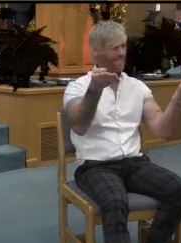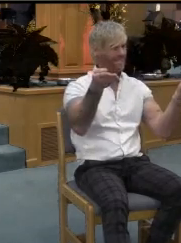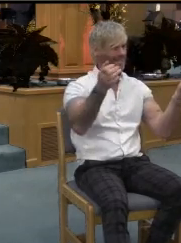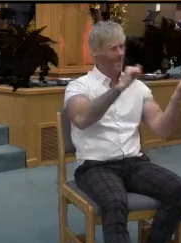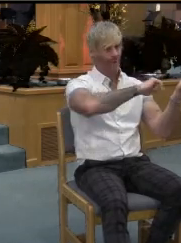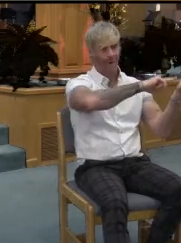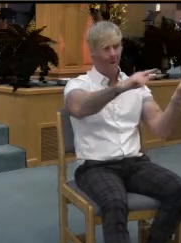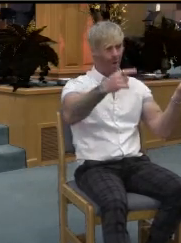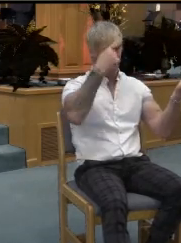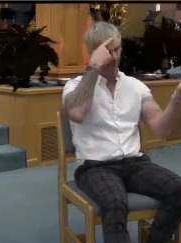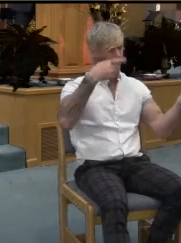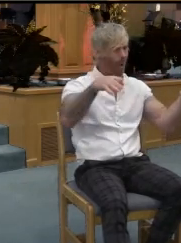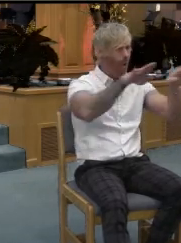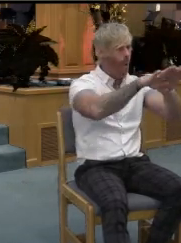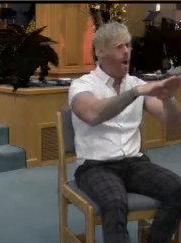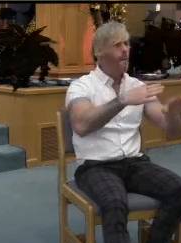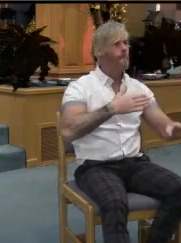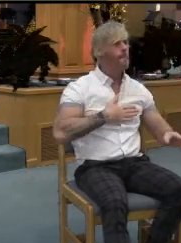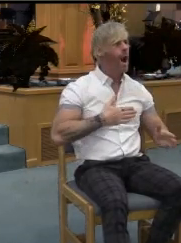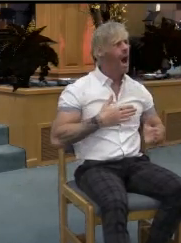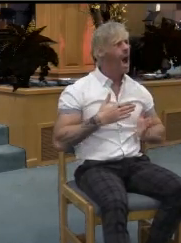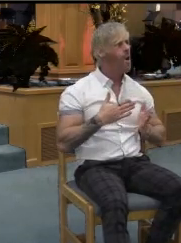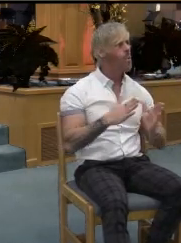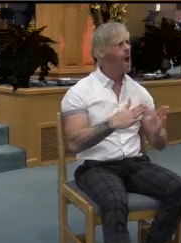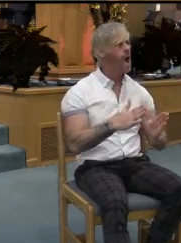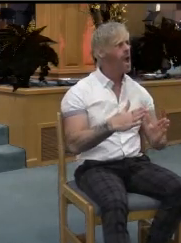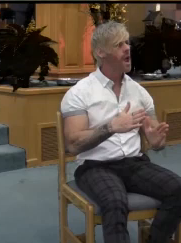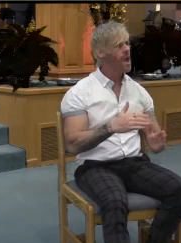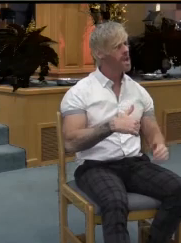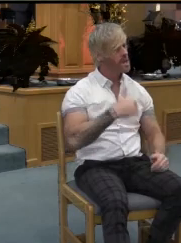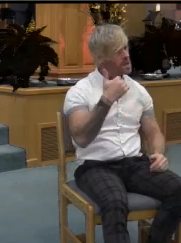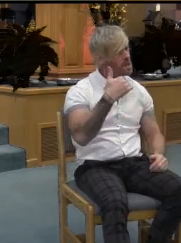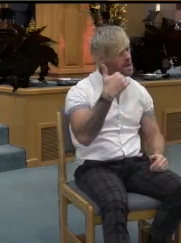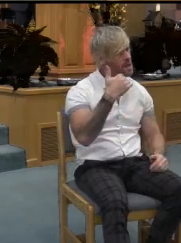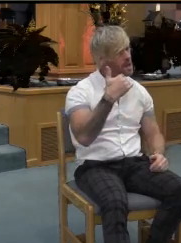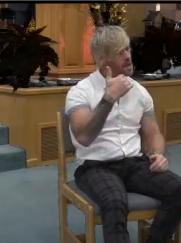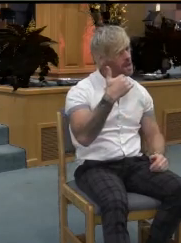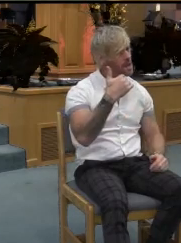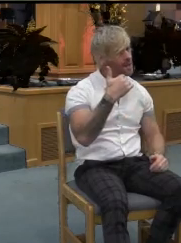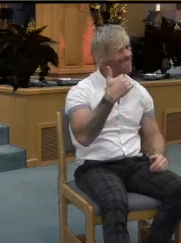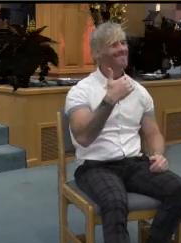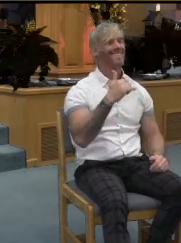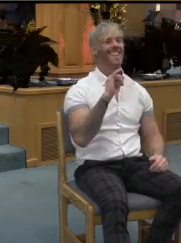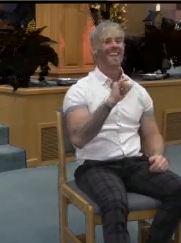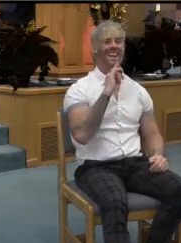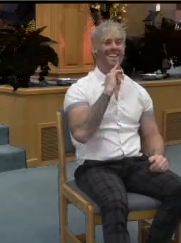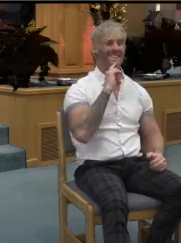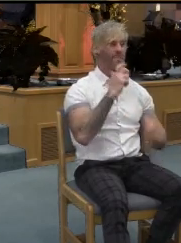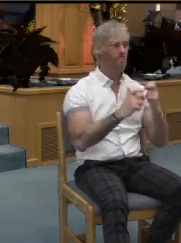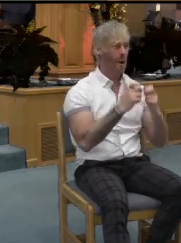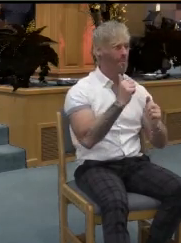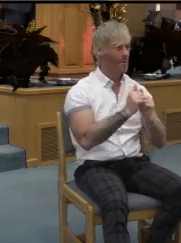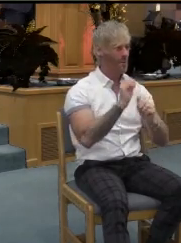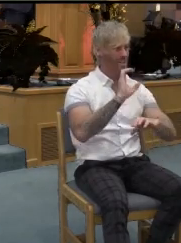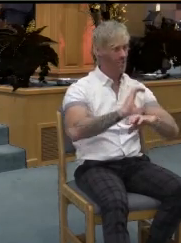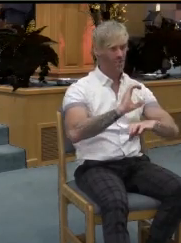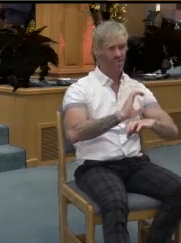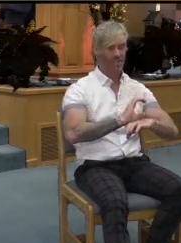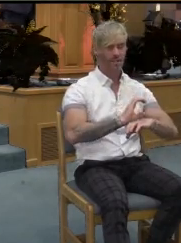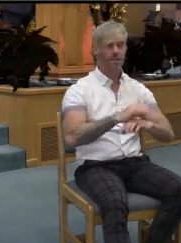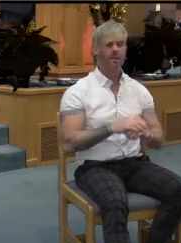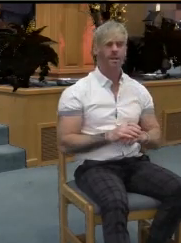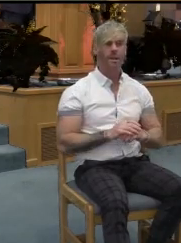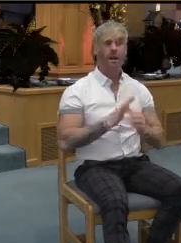It's my way or the highway. This is the problem in churches. Now, folks, let me just say this to you.